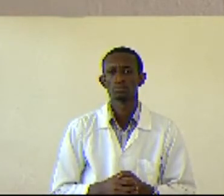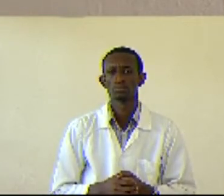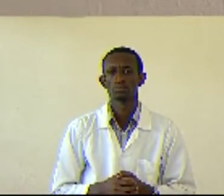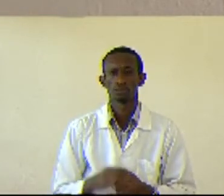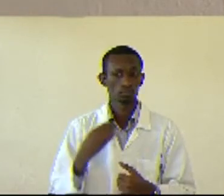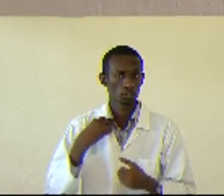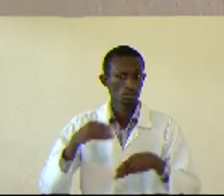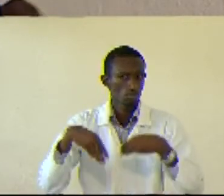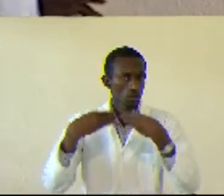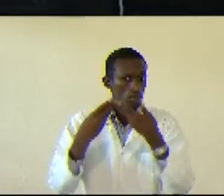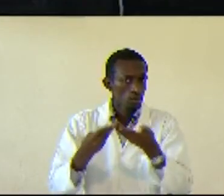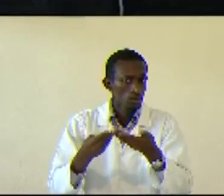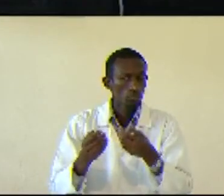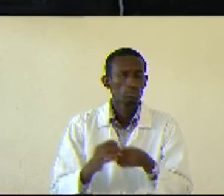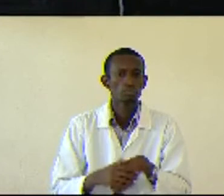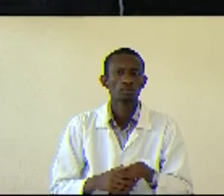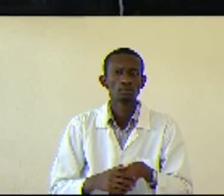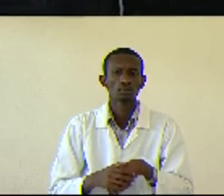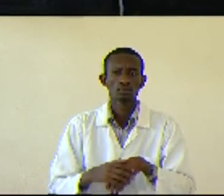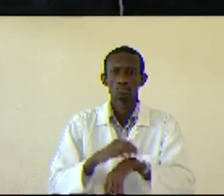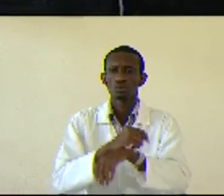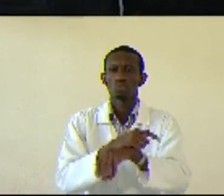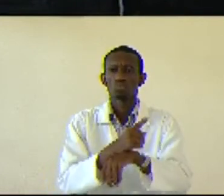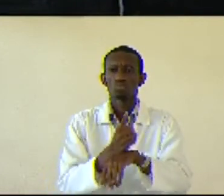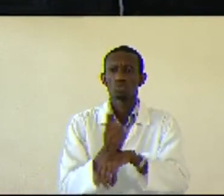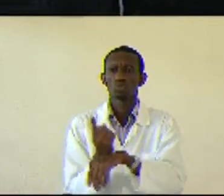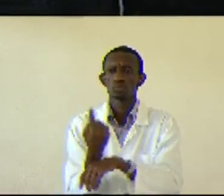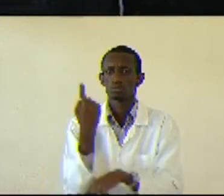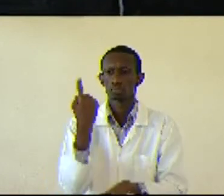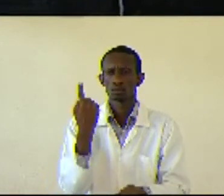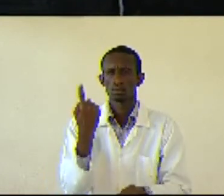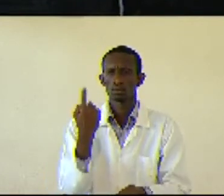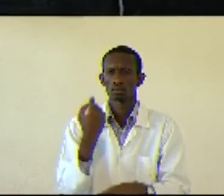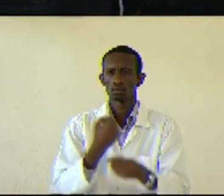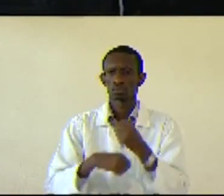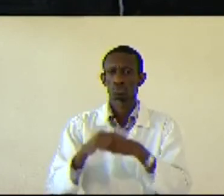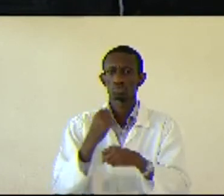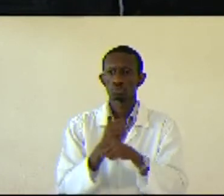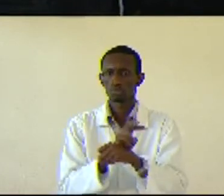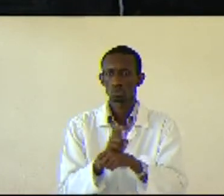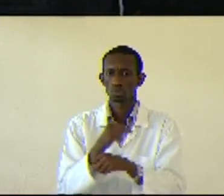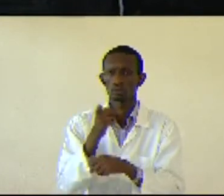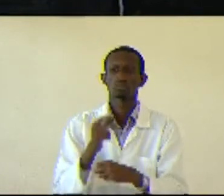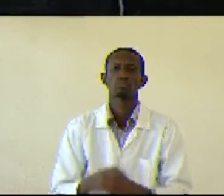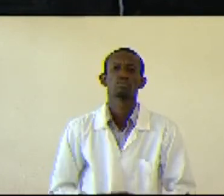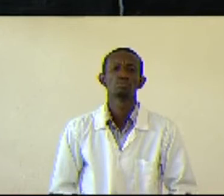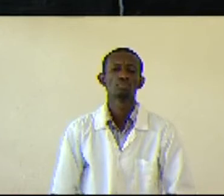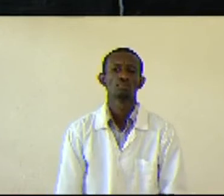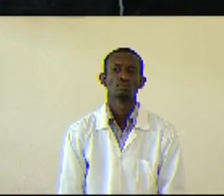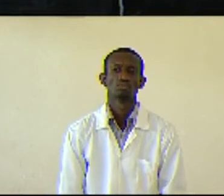I give you 1 minute to evaluate those integrals, right?